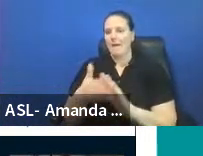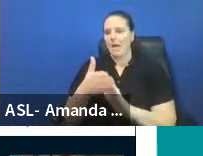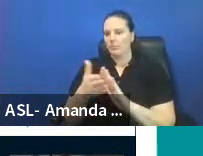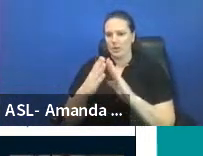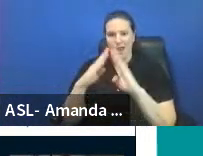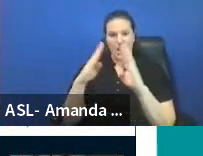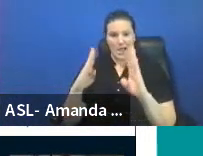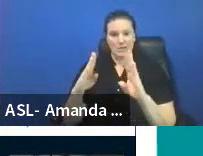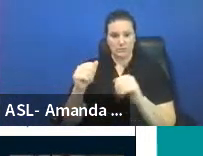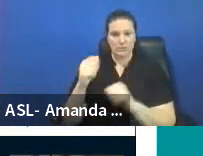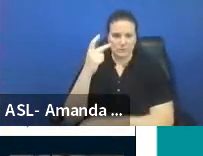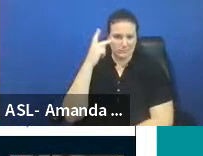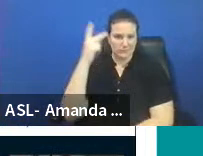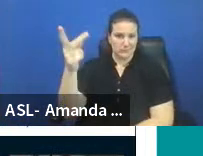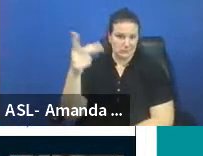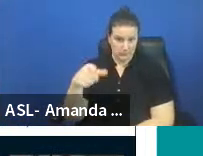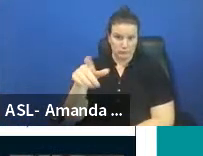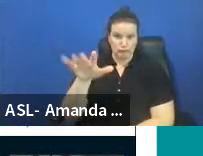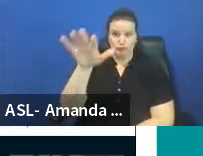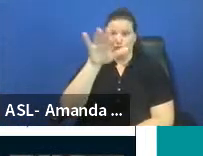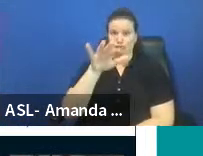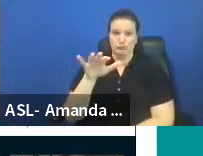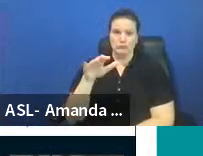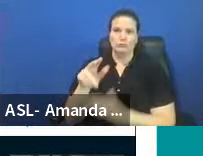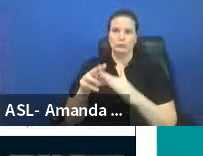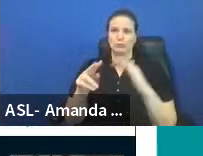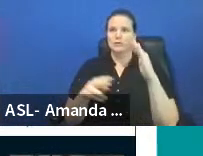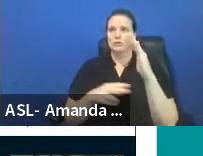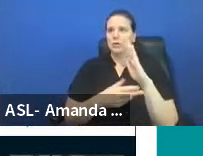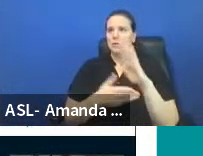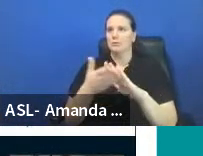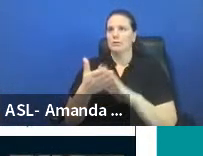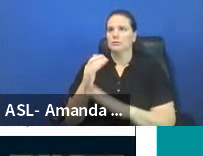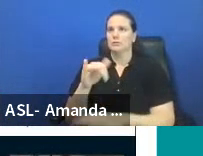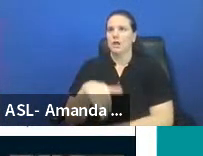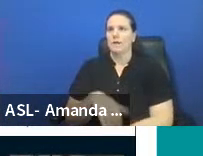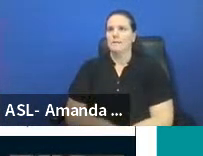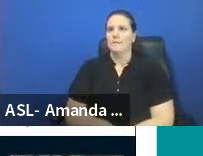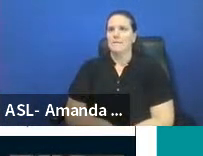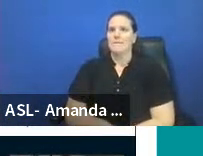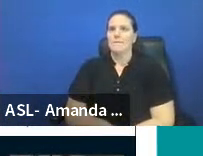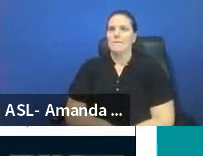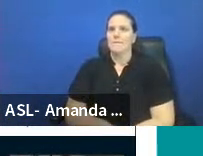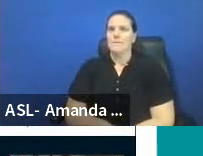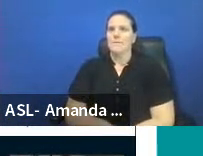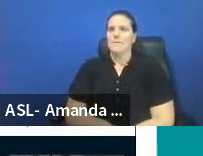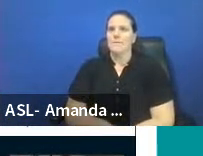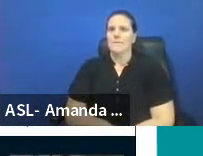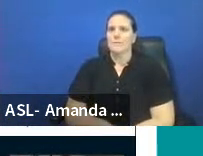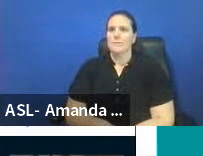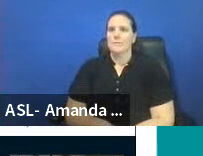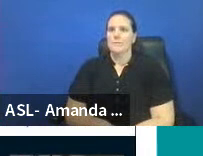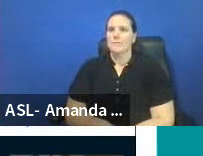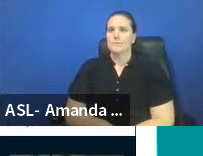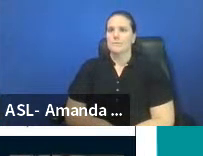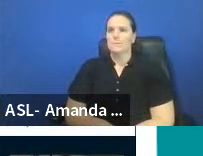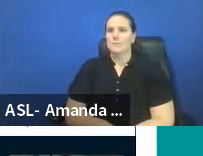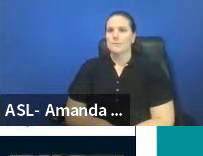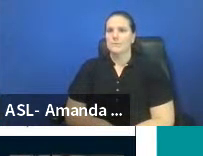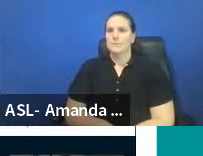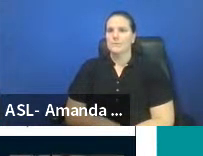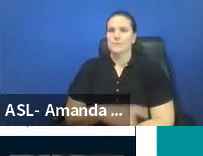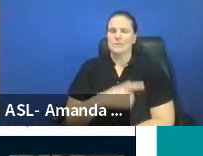house so they could see and feel this bridge in operation. And it's always a